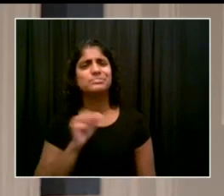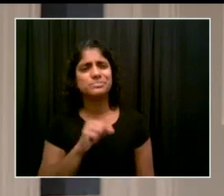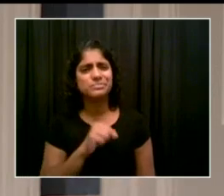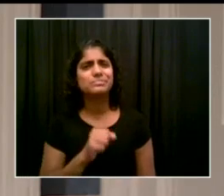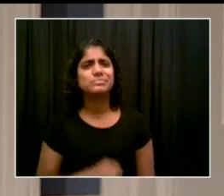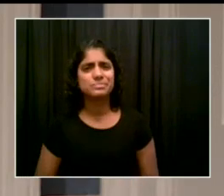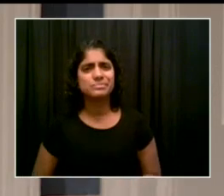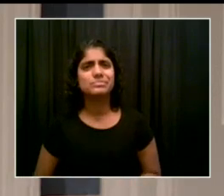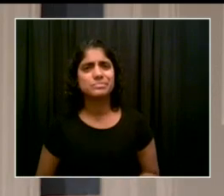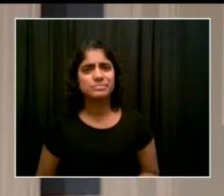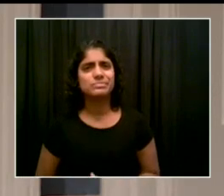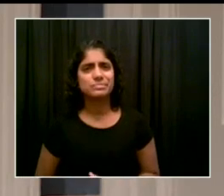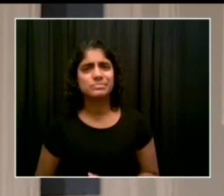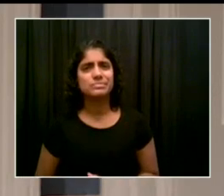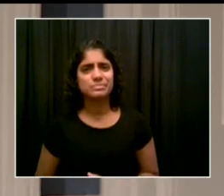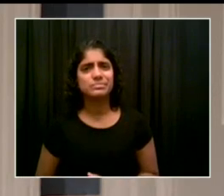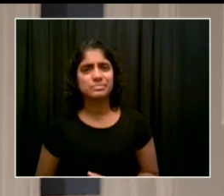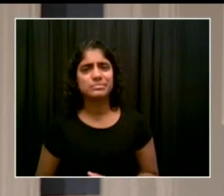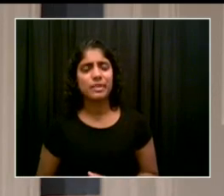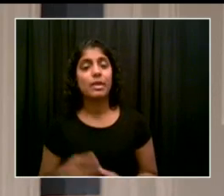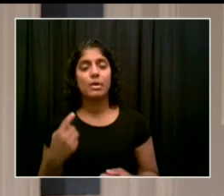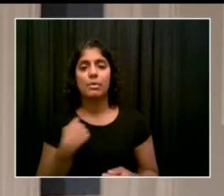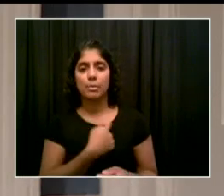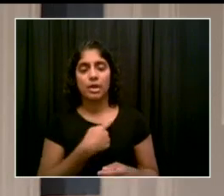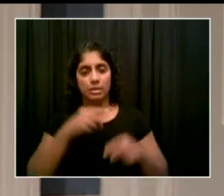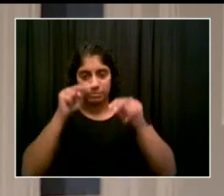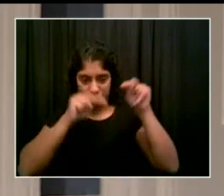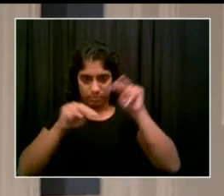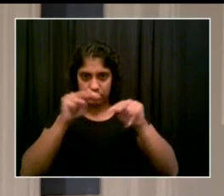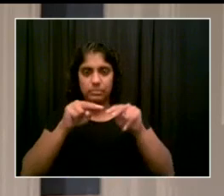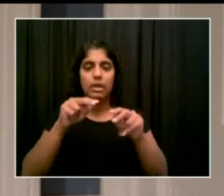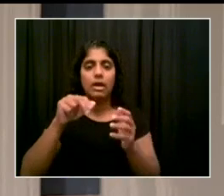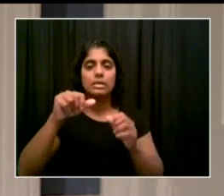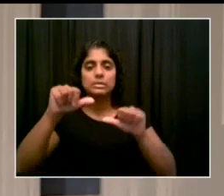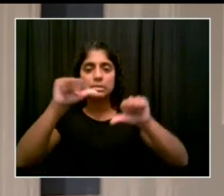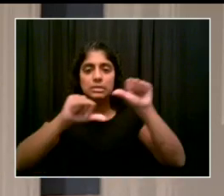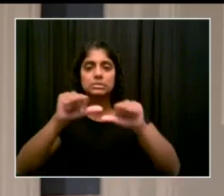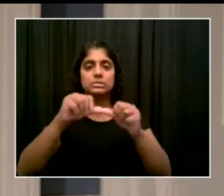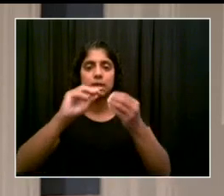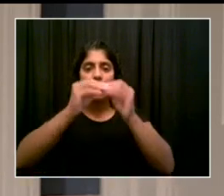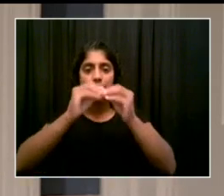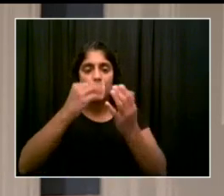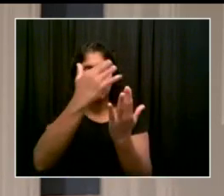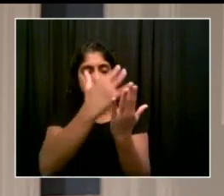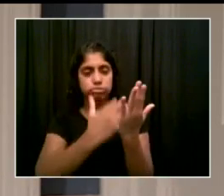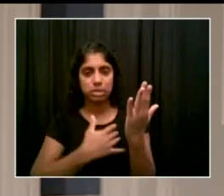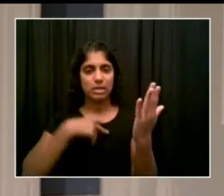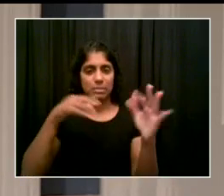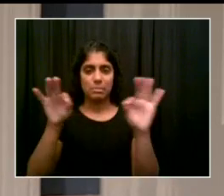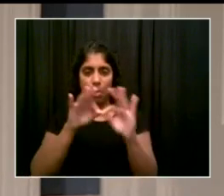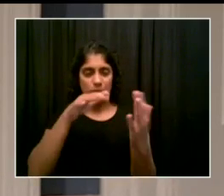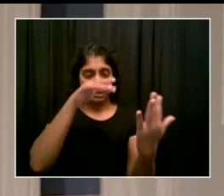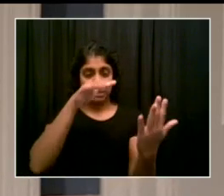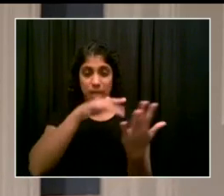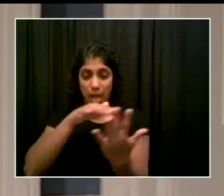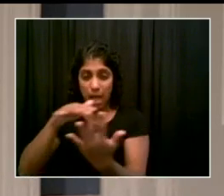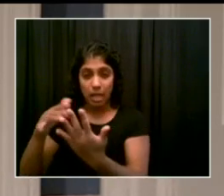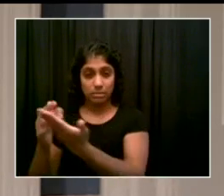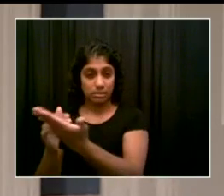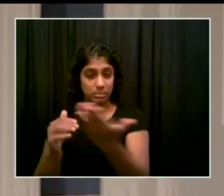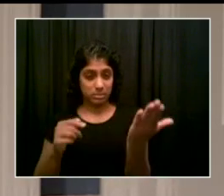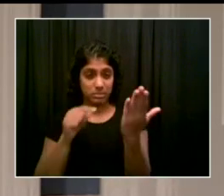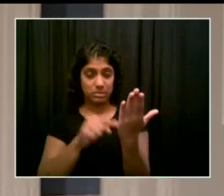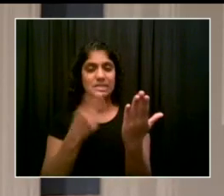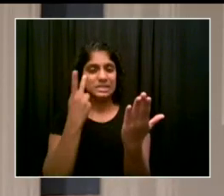good, and we were opening up, and that was all right. Now, because of the Delta virus, many more people are